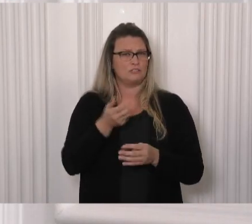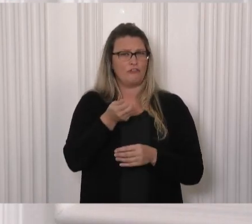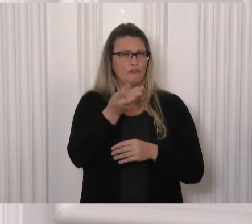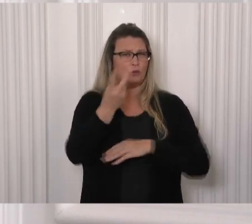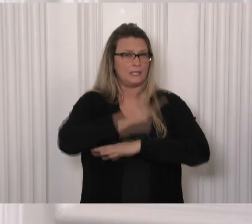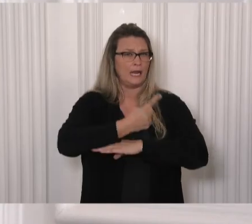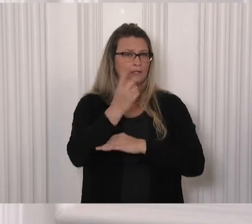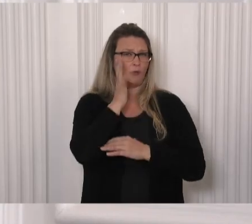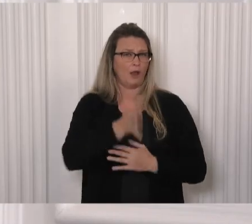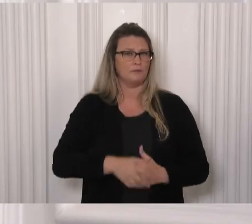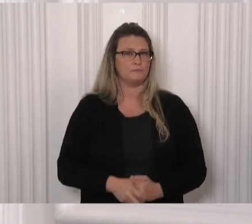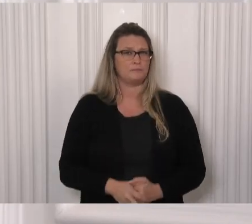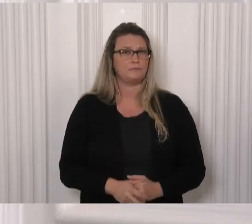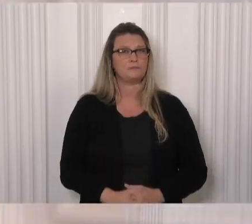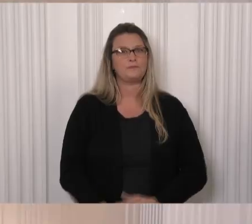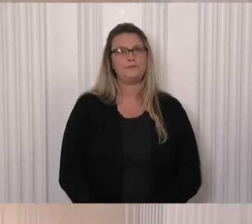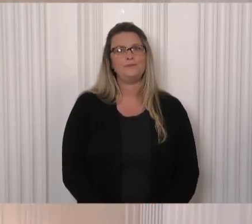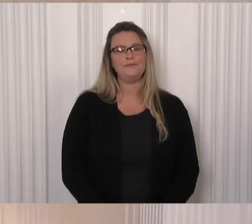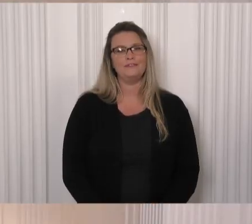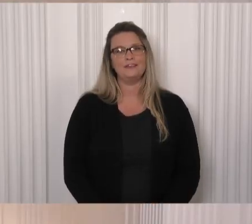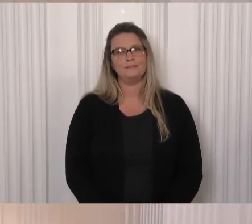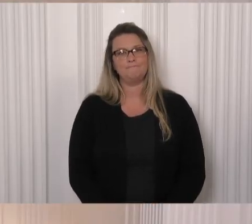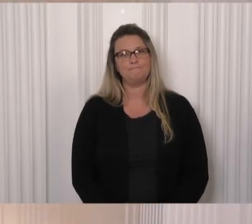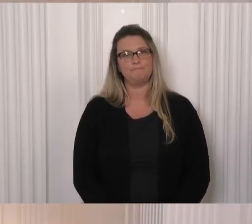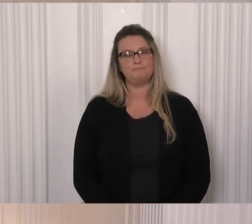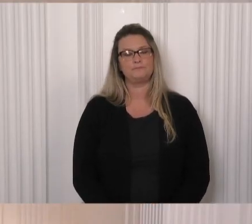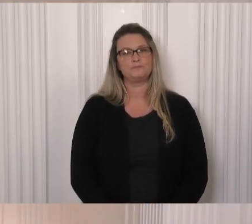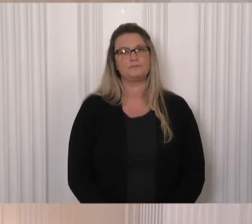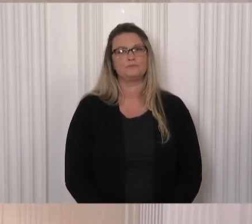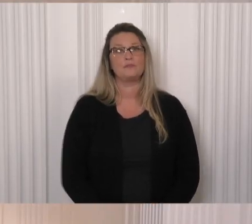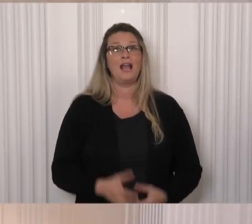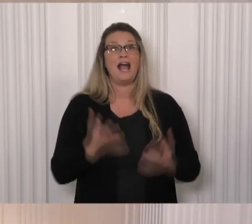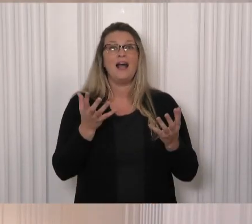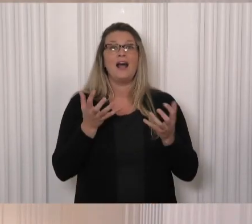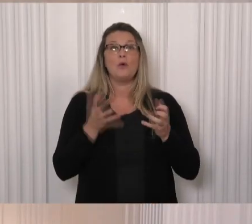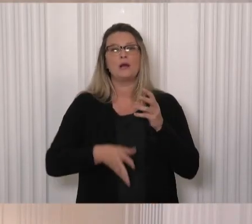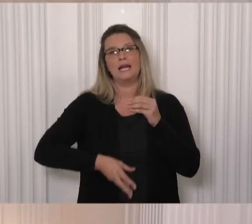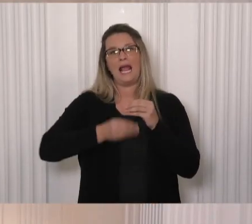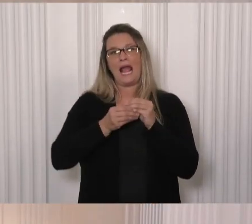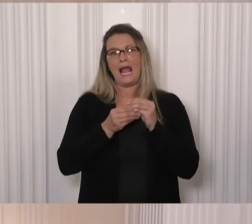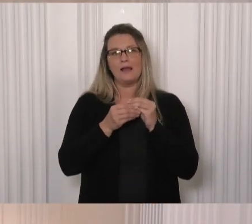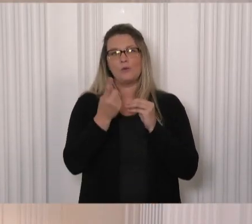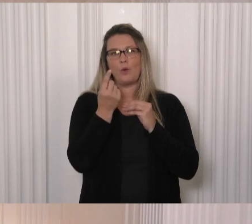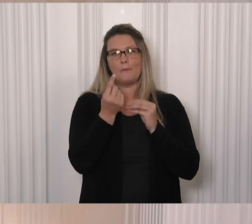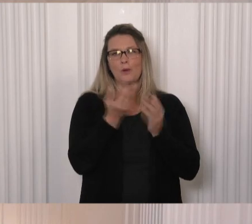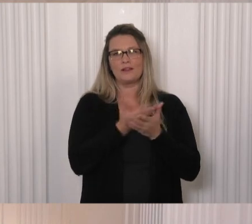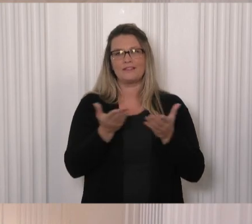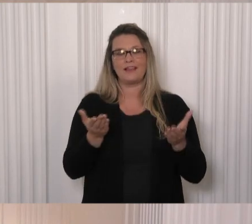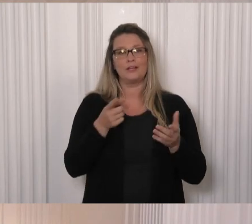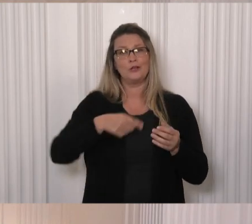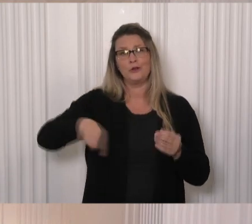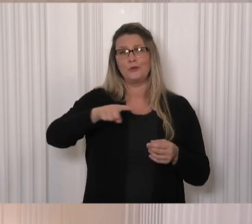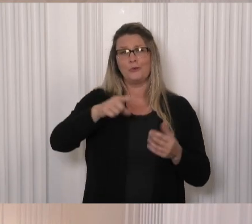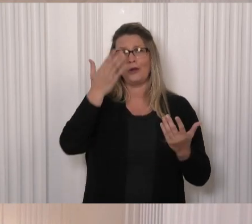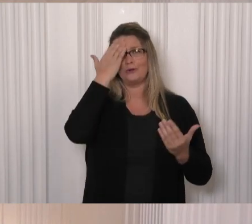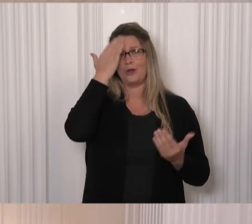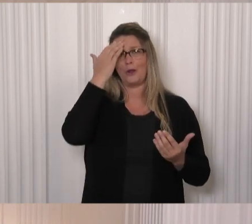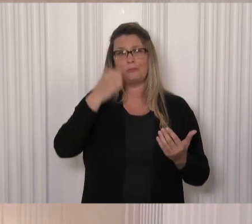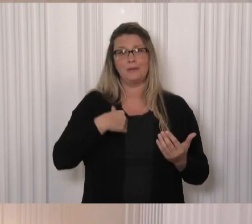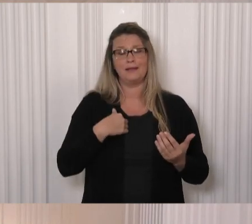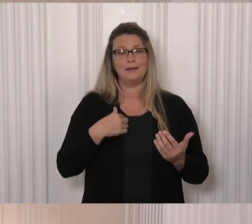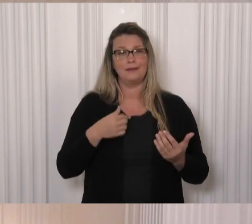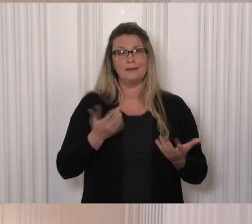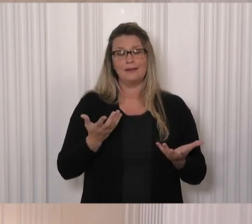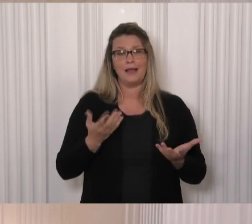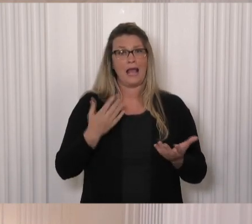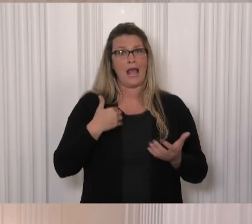days. I'd like to add one other thing to that too. And y'all all know me well enough to know that I don't blow smoke at anybody. I